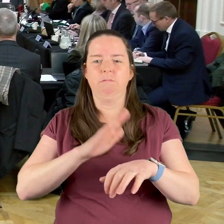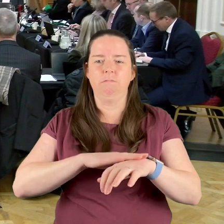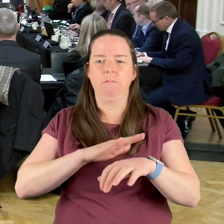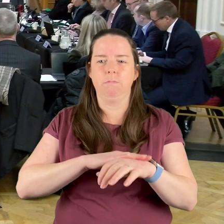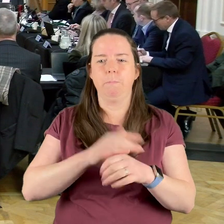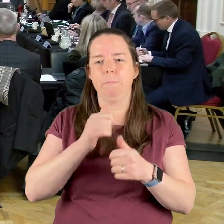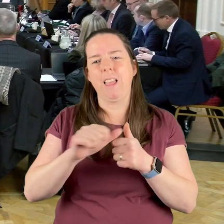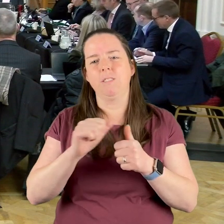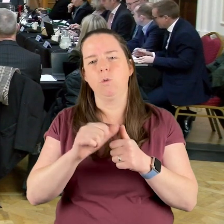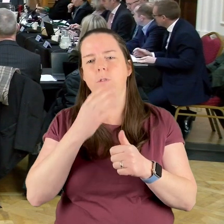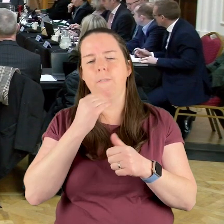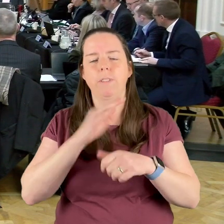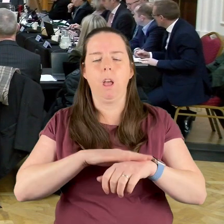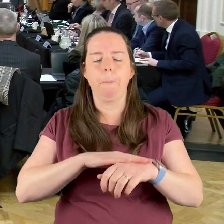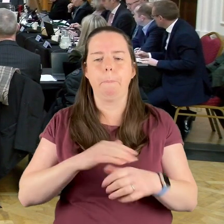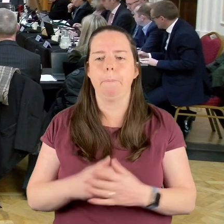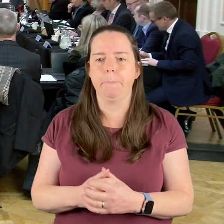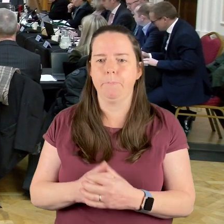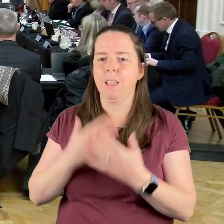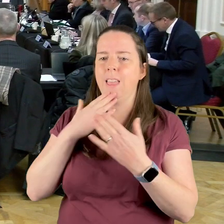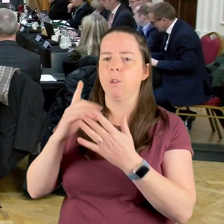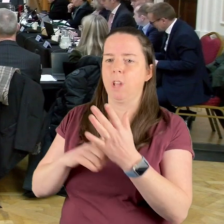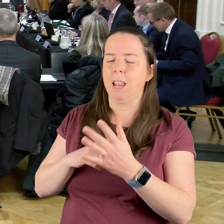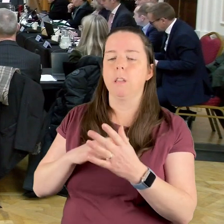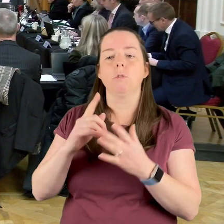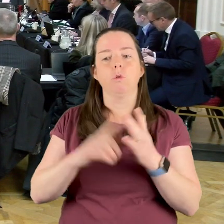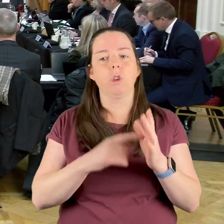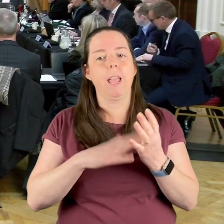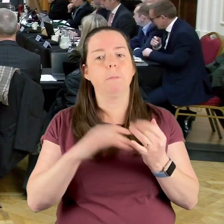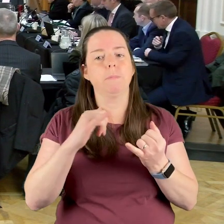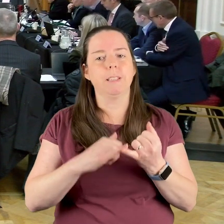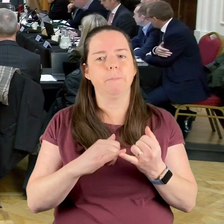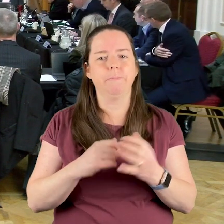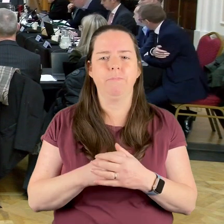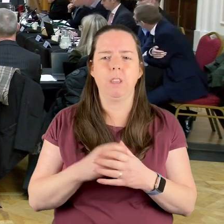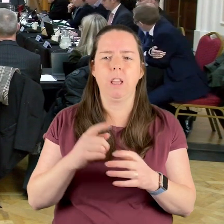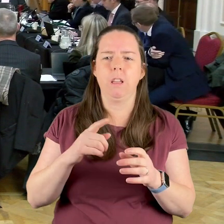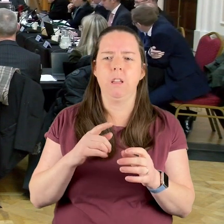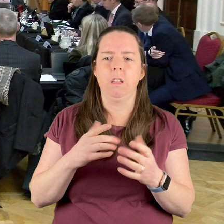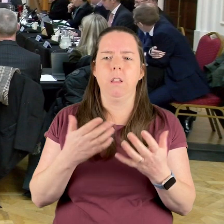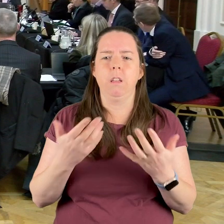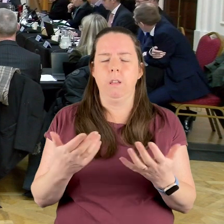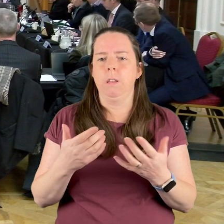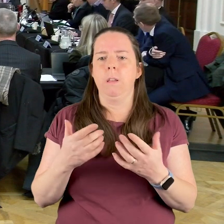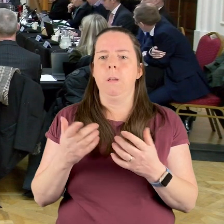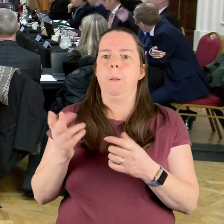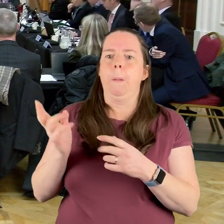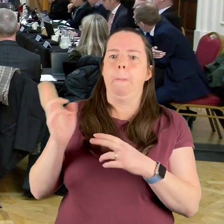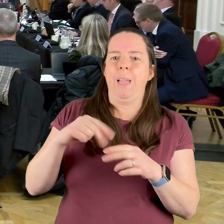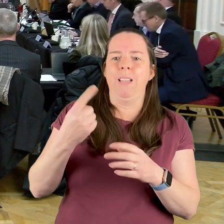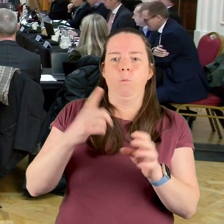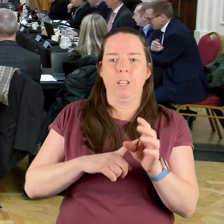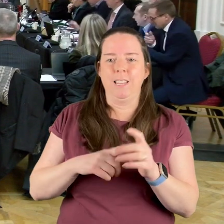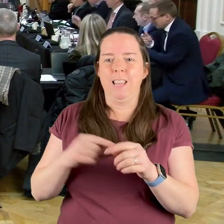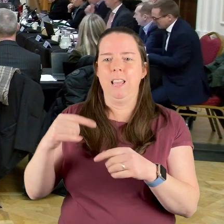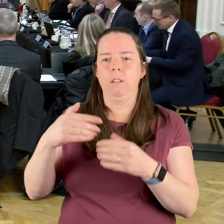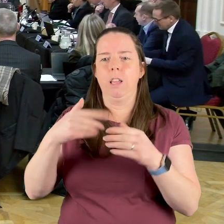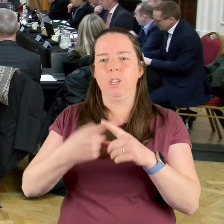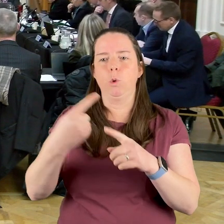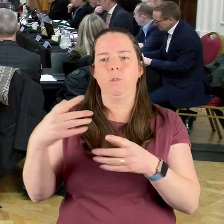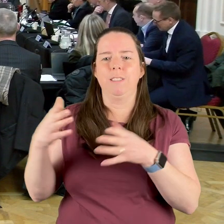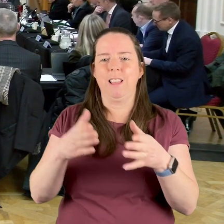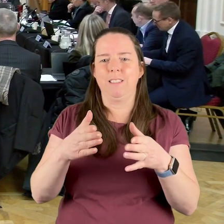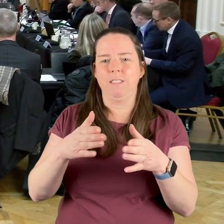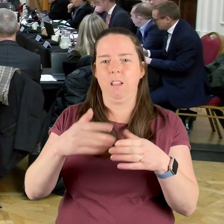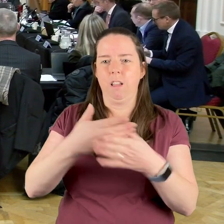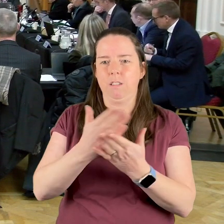Thank you. Can I come back to the answers at the end, just to make best use of time? Thank you, Jacqueline. So, James.